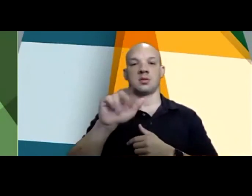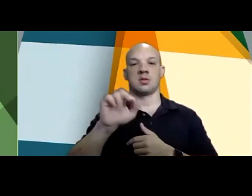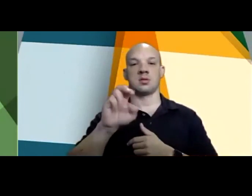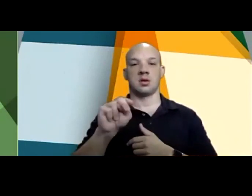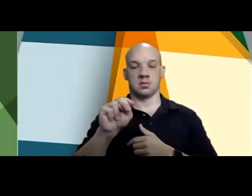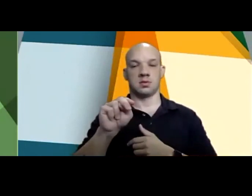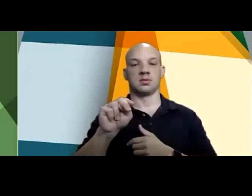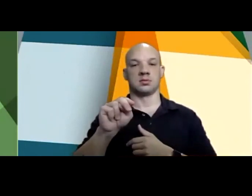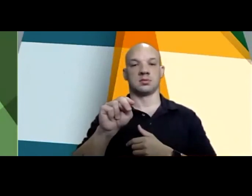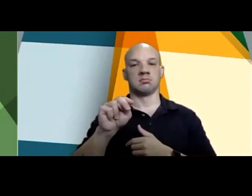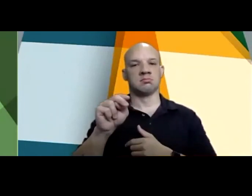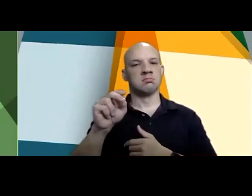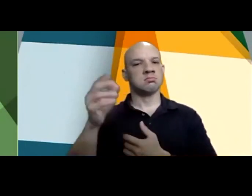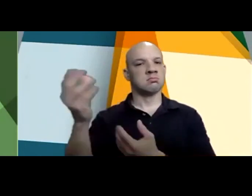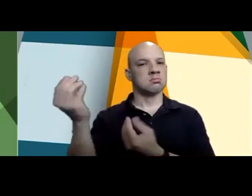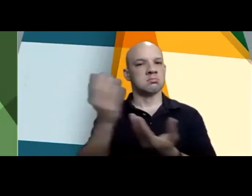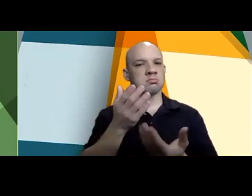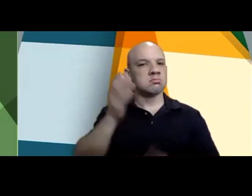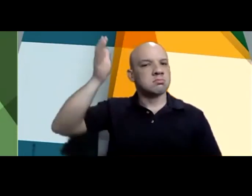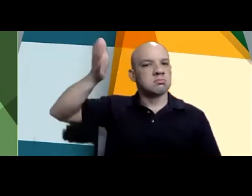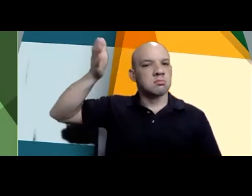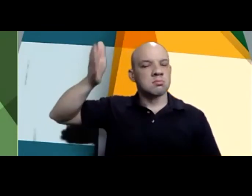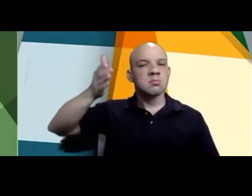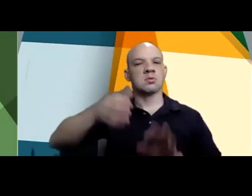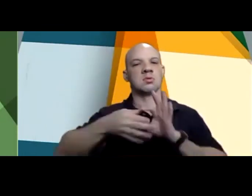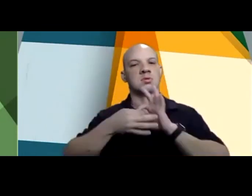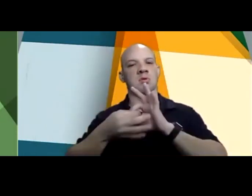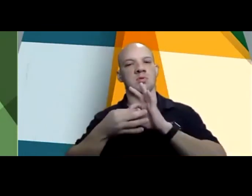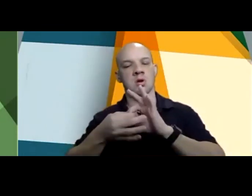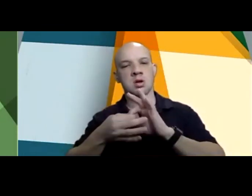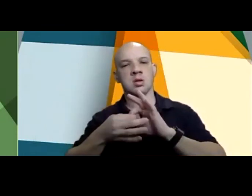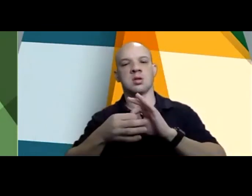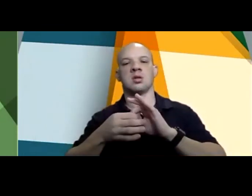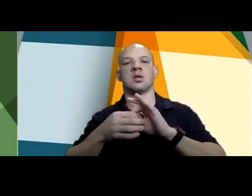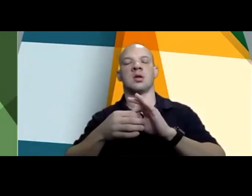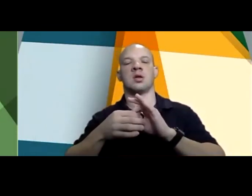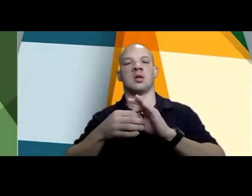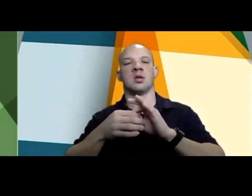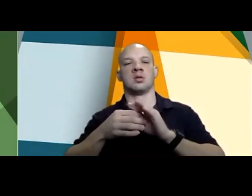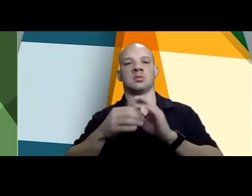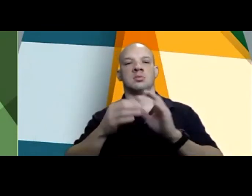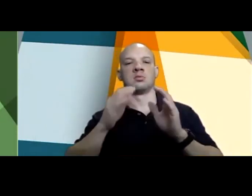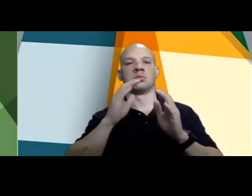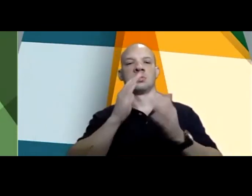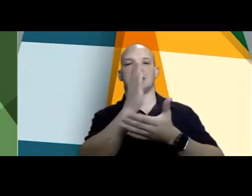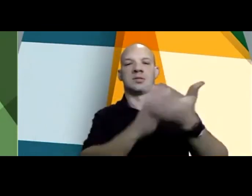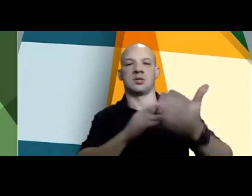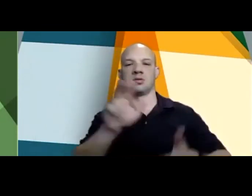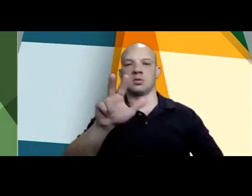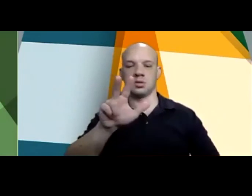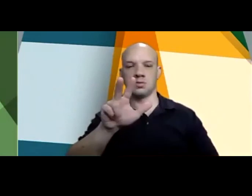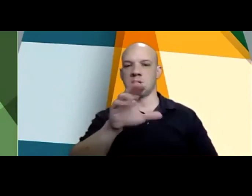to share with us a presentation regarding Section 3 minority and women business